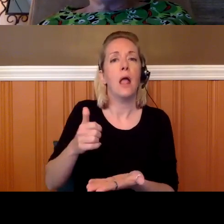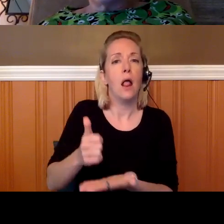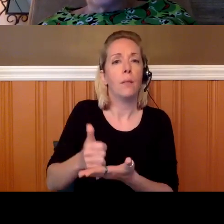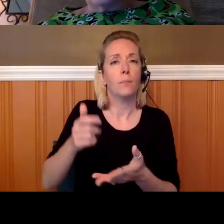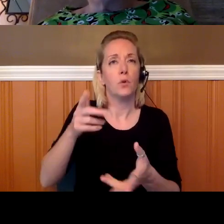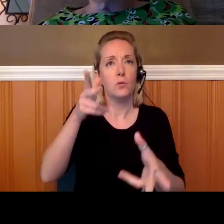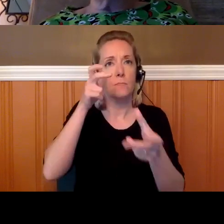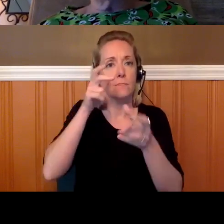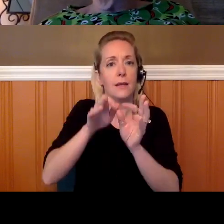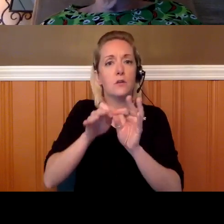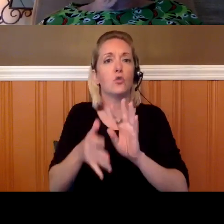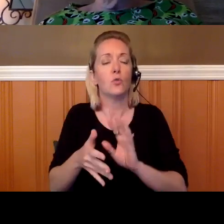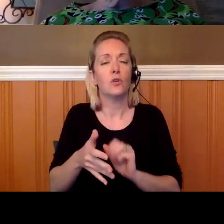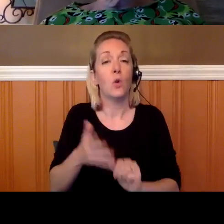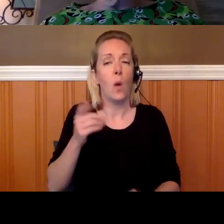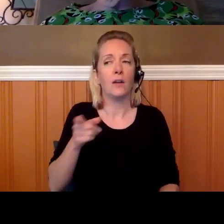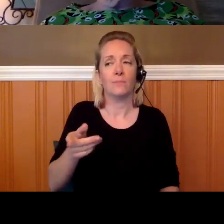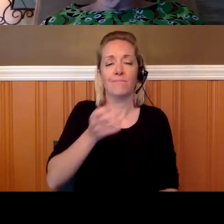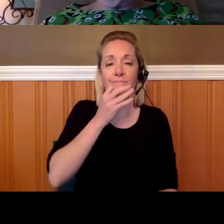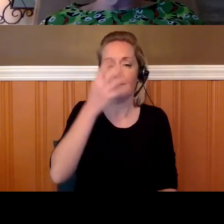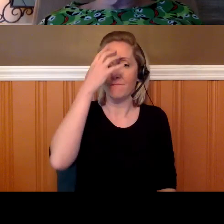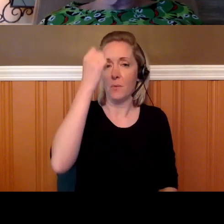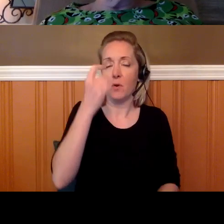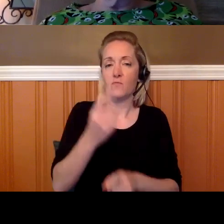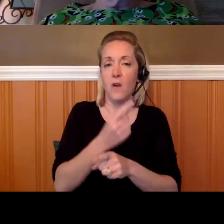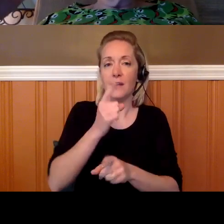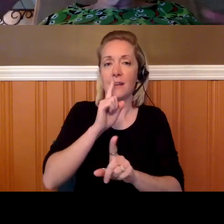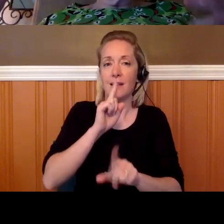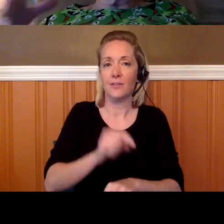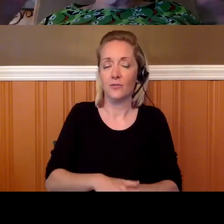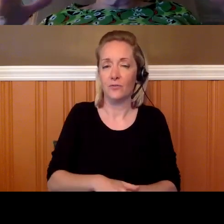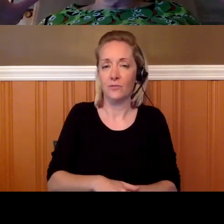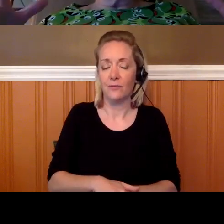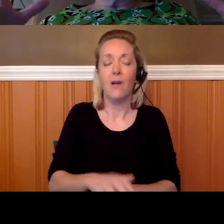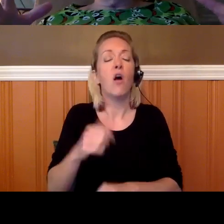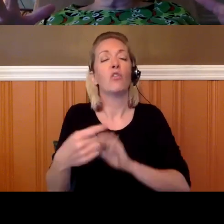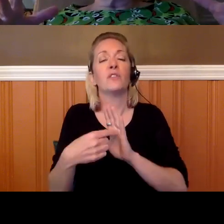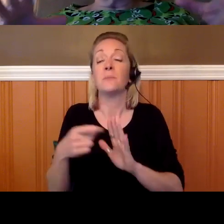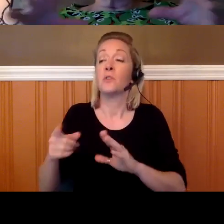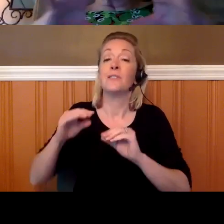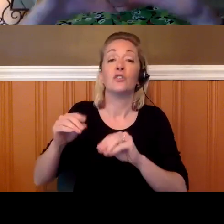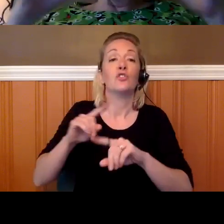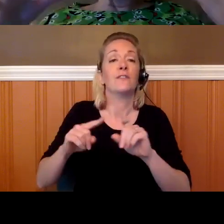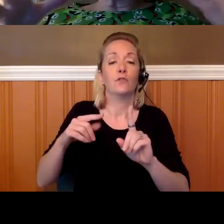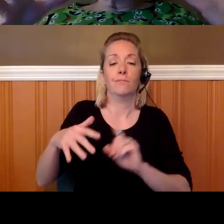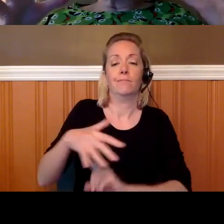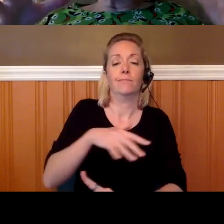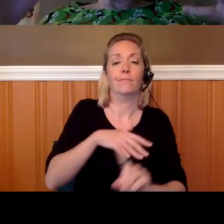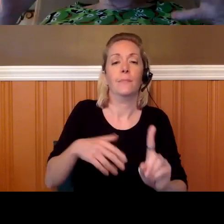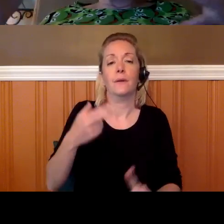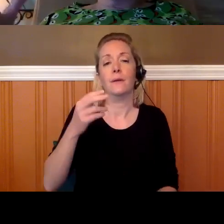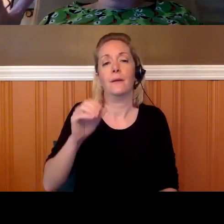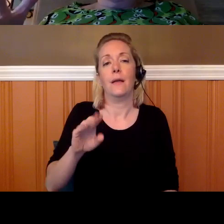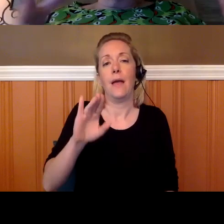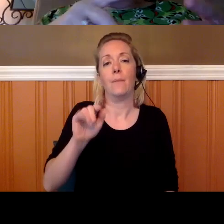likes to memorize the right answer. So they were working on habitats, and then she had a bunch of pictures with Kirsten